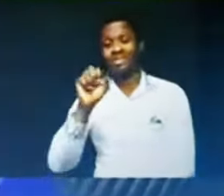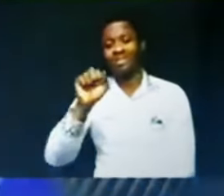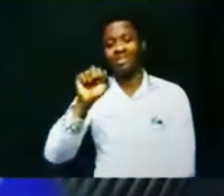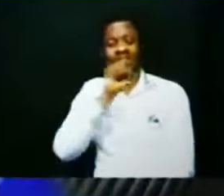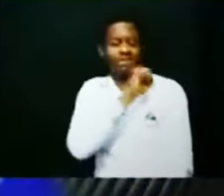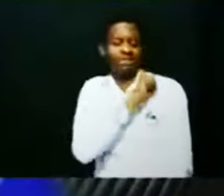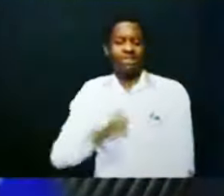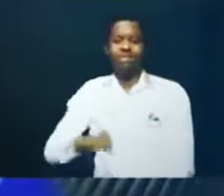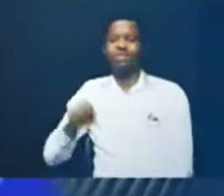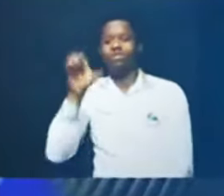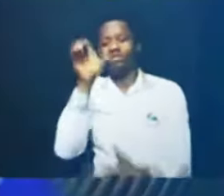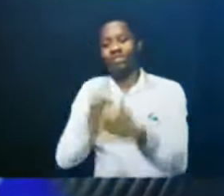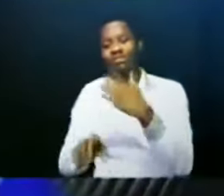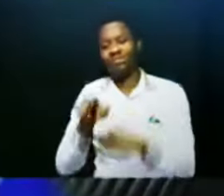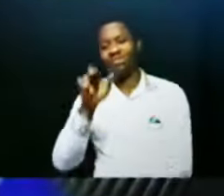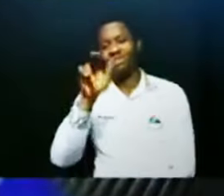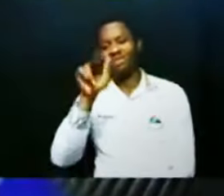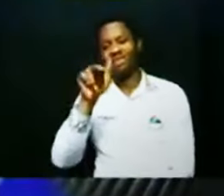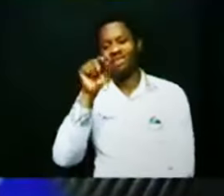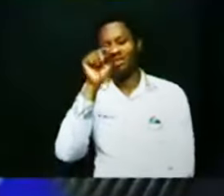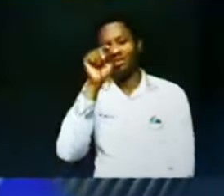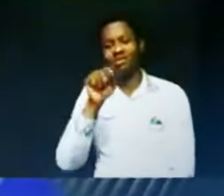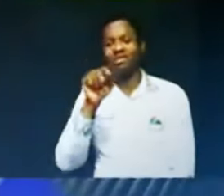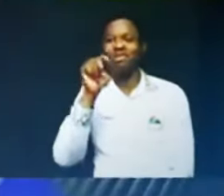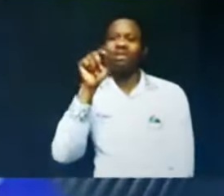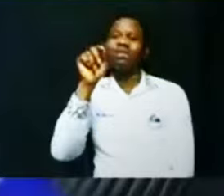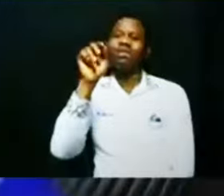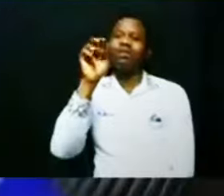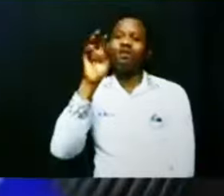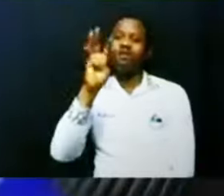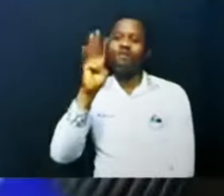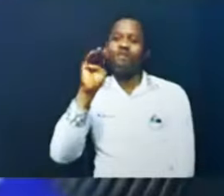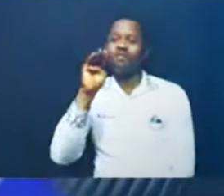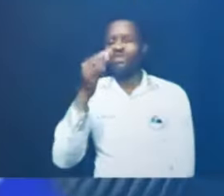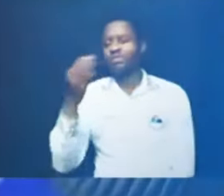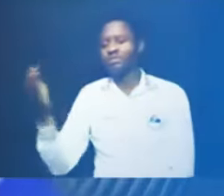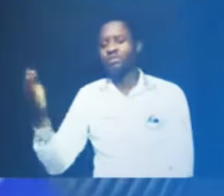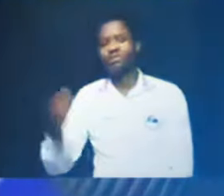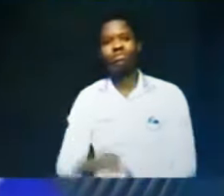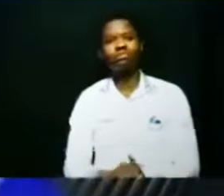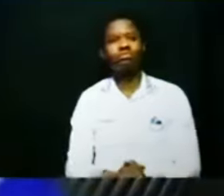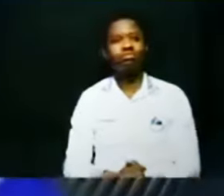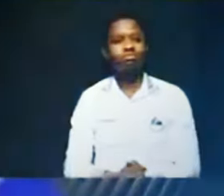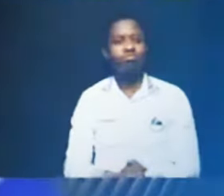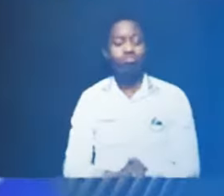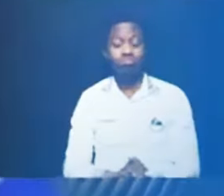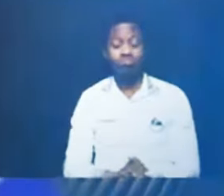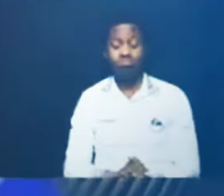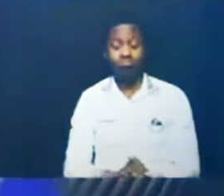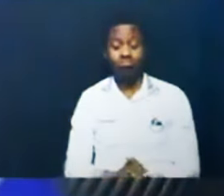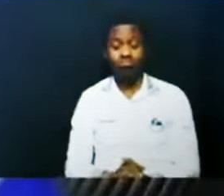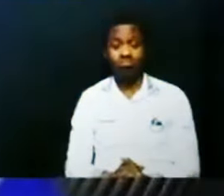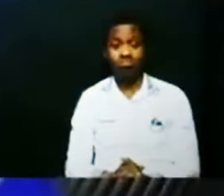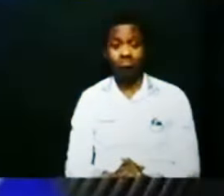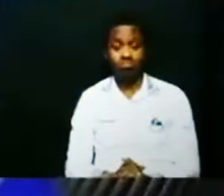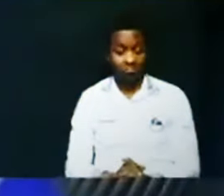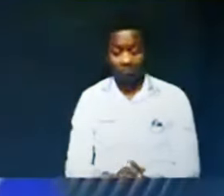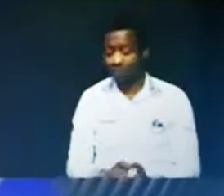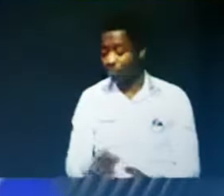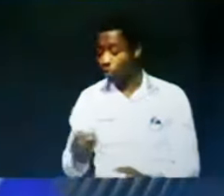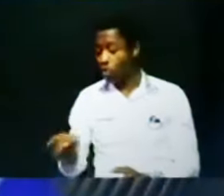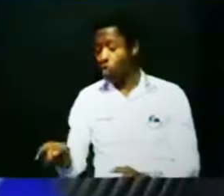etosumi anu eti dumi ensa. From 14. Eshasi efi imu dunai. But he refused to listen to her,